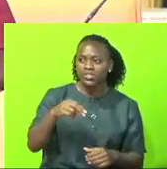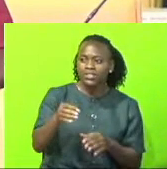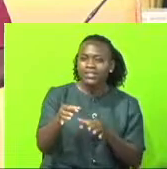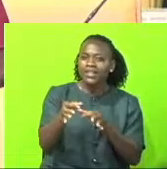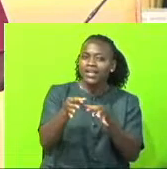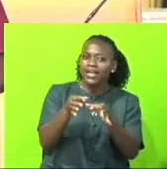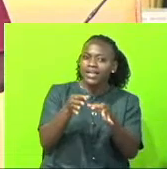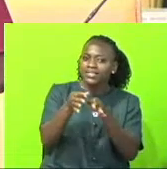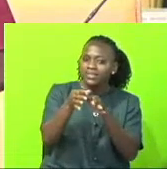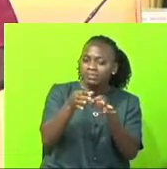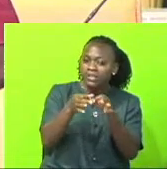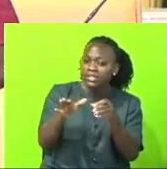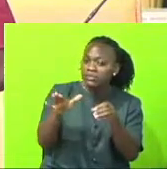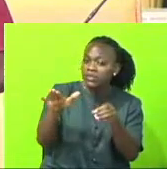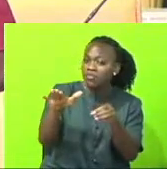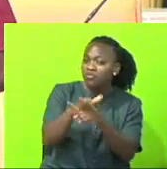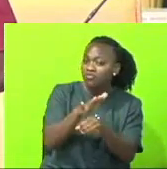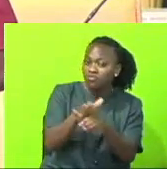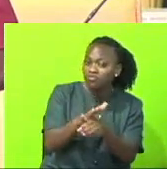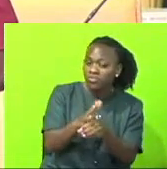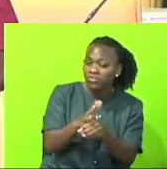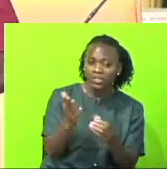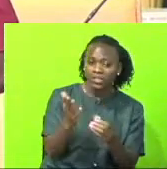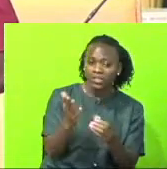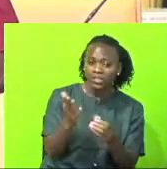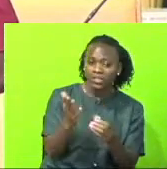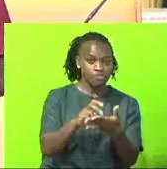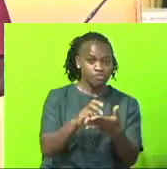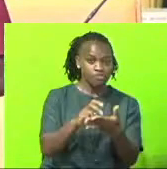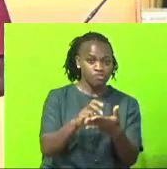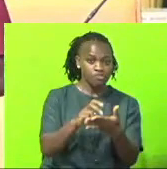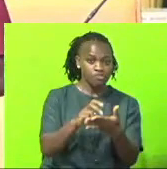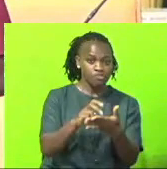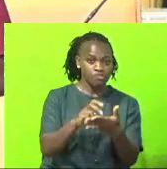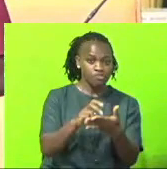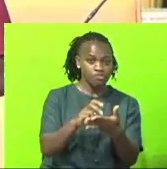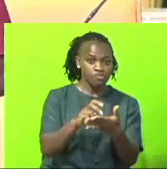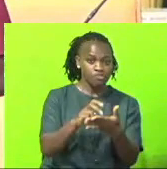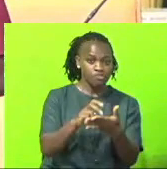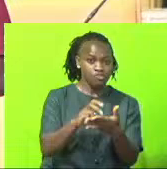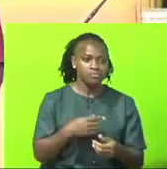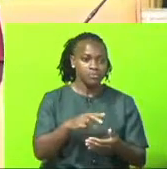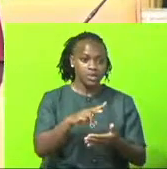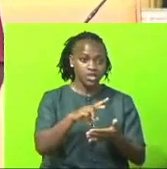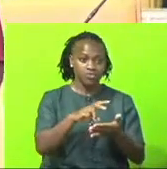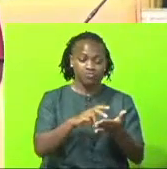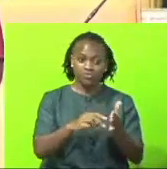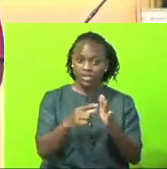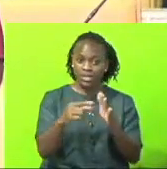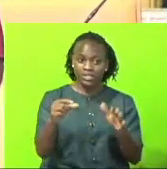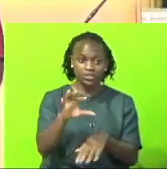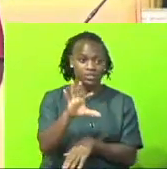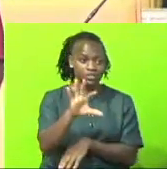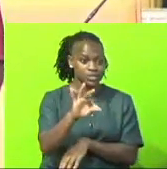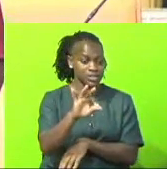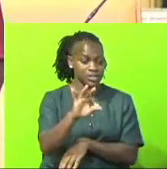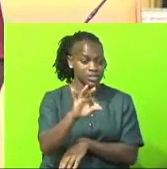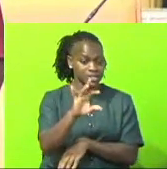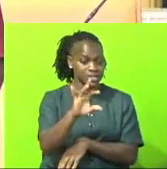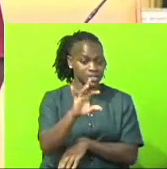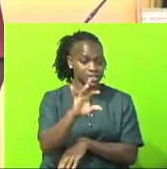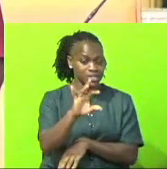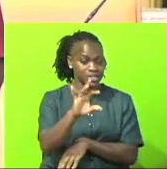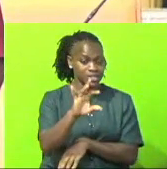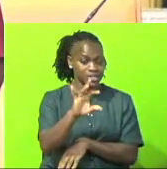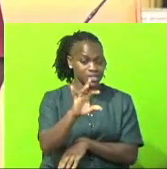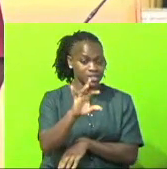as a whole, and we also read it as a whole. In reading the entire Article 97 as a whole,